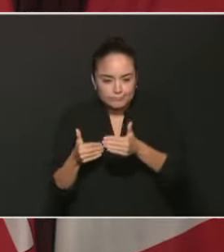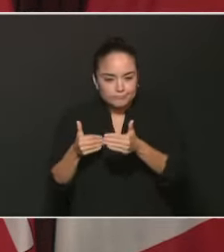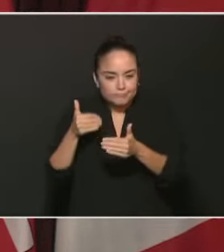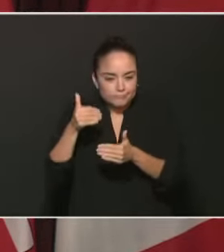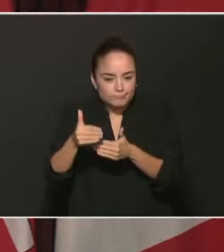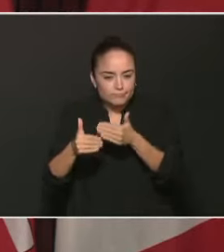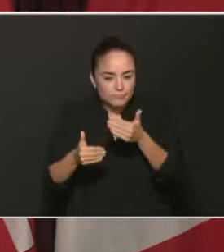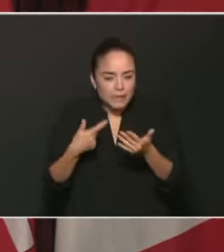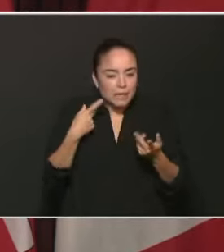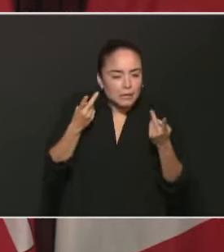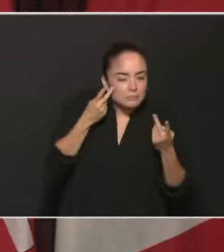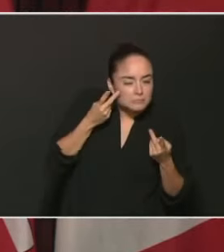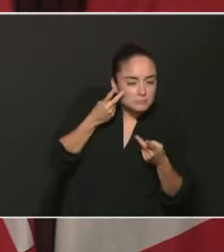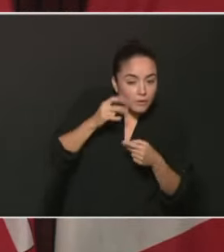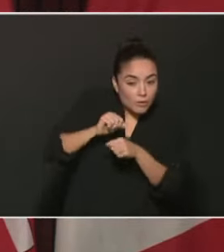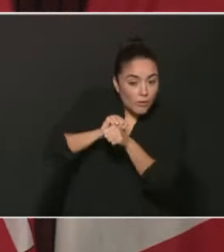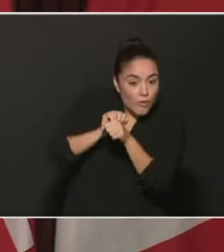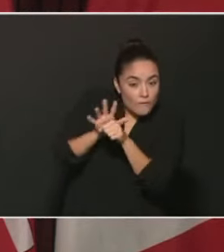across Ontario.